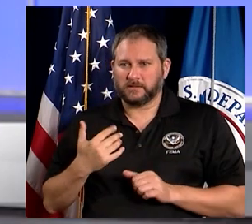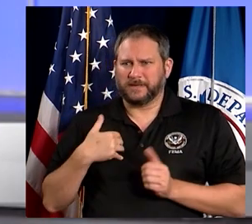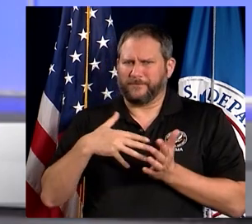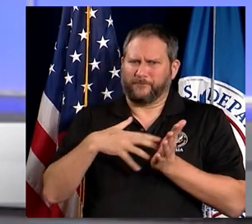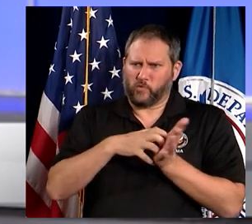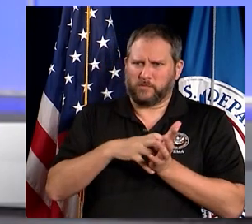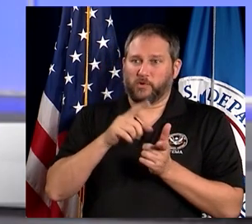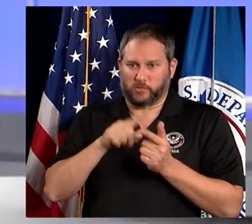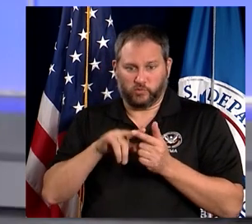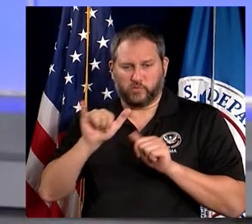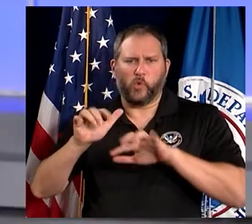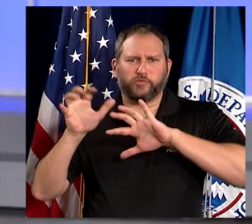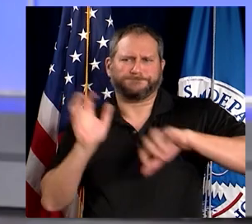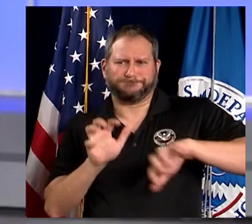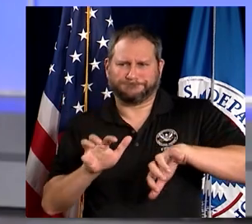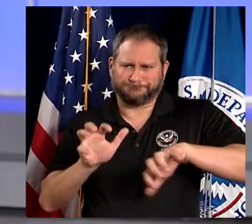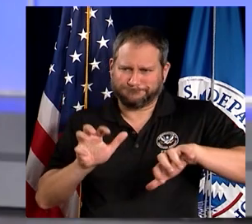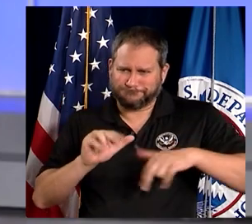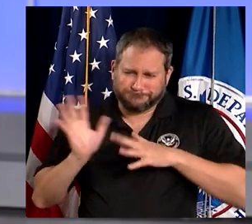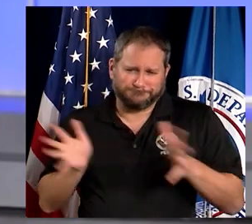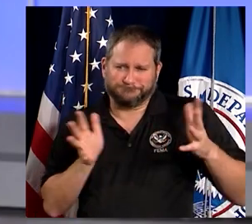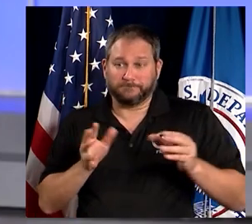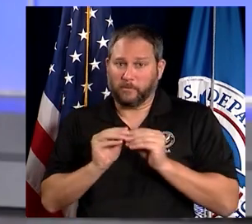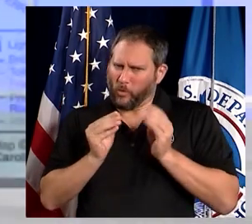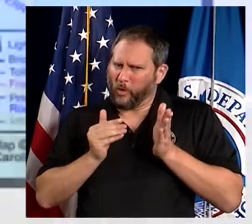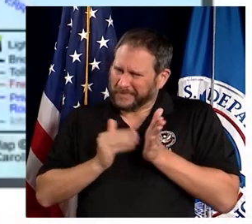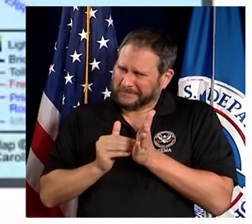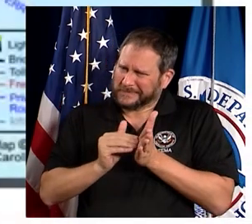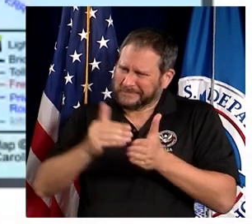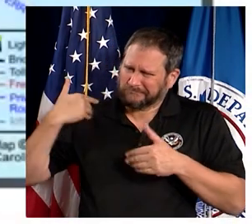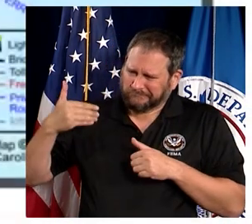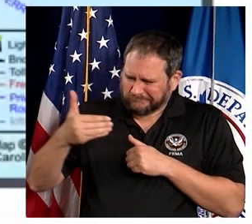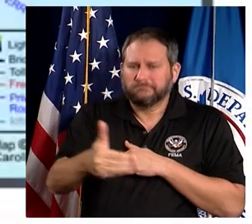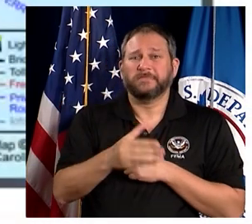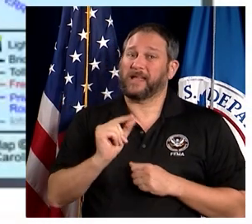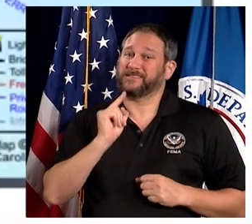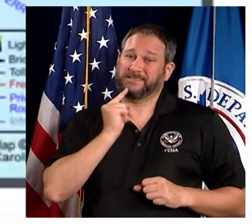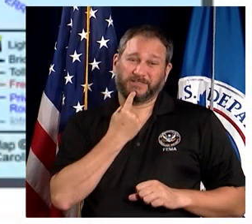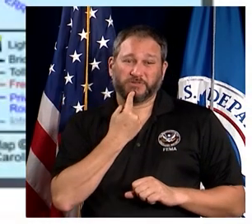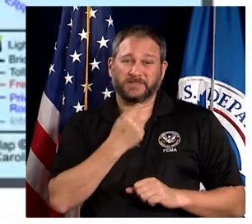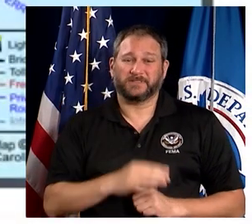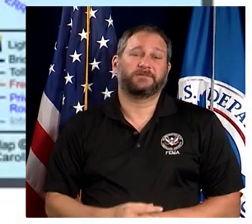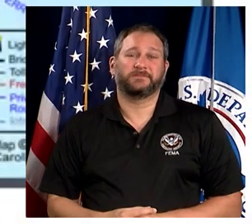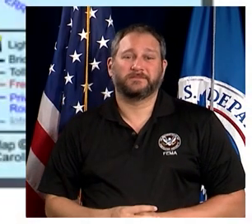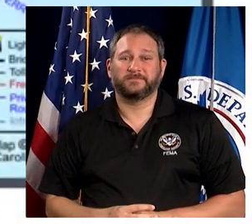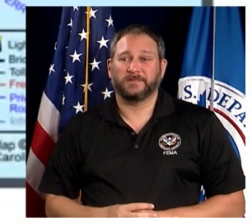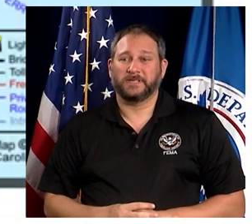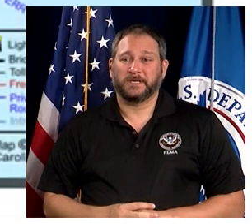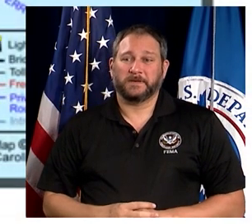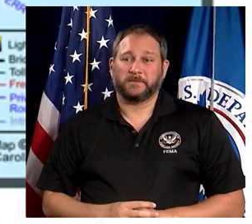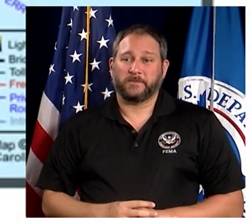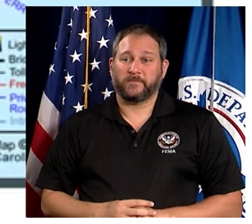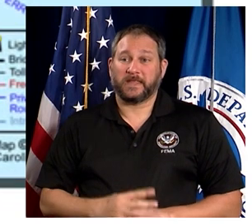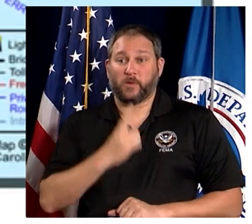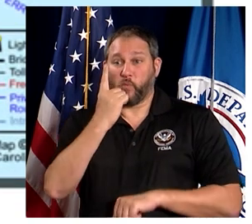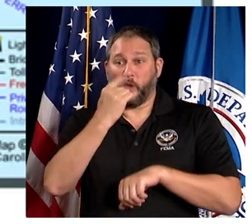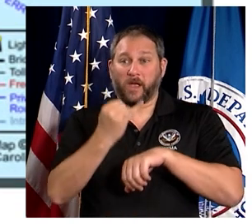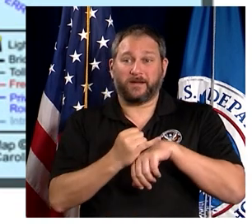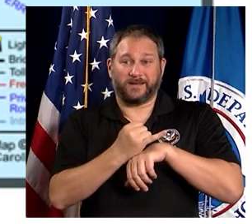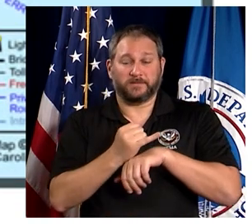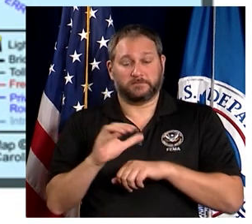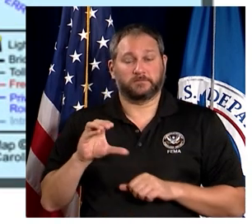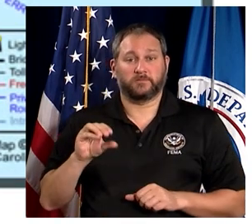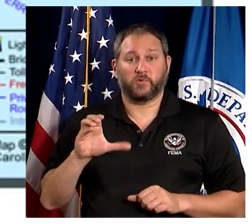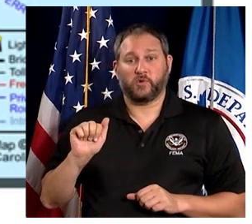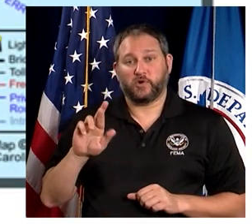events, which are becoming more frequent and more intense. One of these islands is Ocracoke.